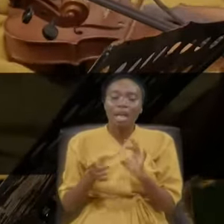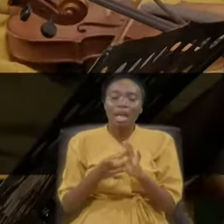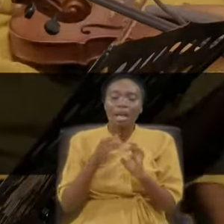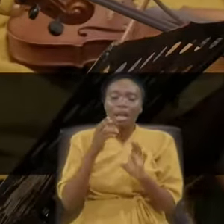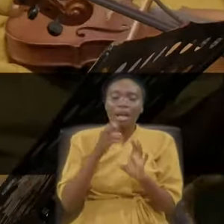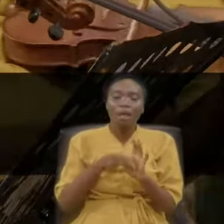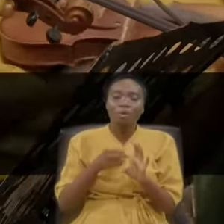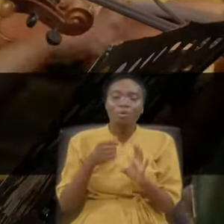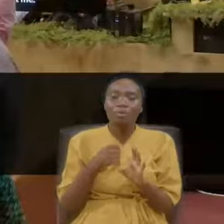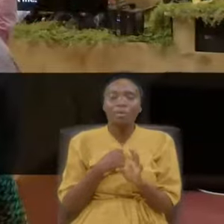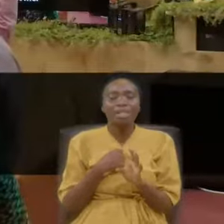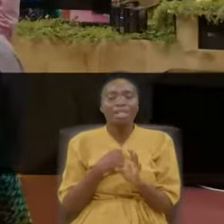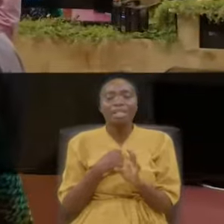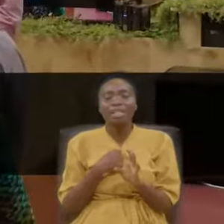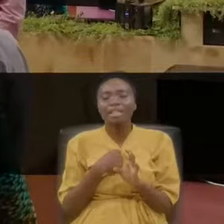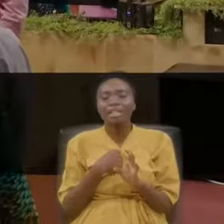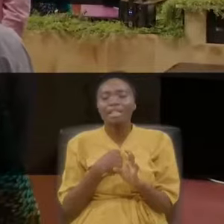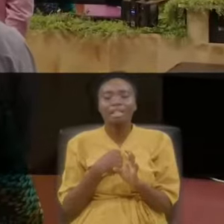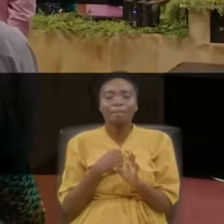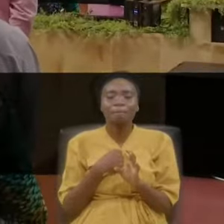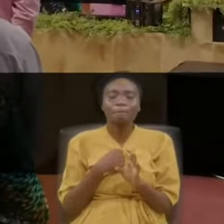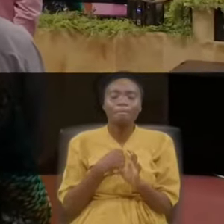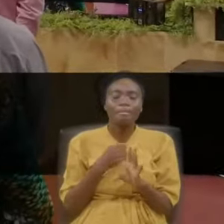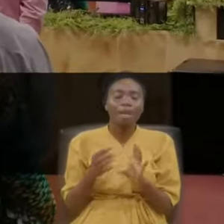righteousness? Count me,